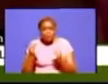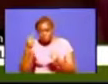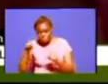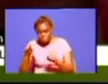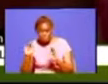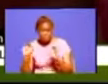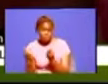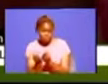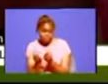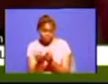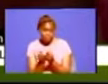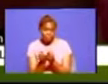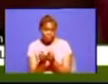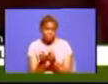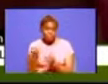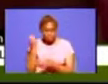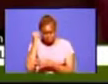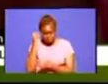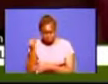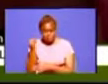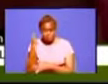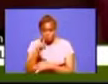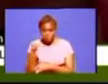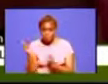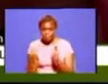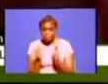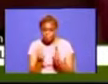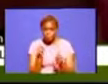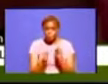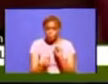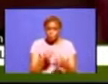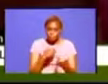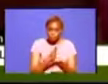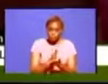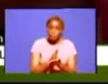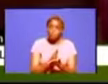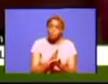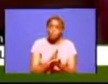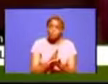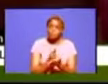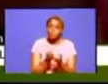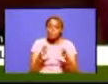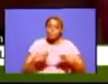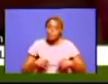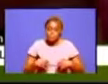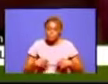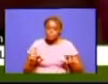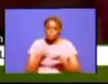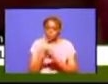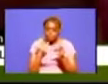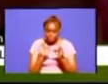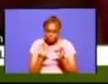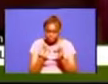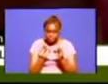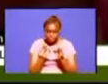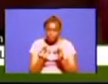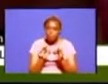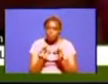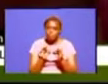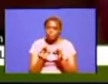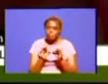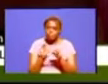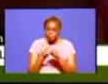I round the intention of this bill, which is to ensure that many Kenyans, particularly